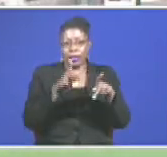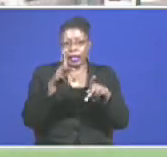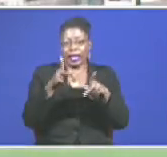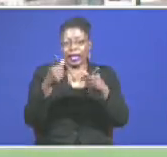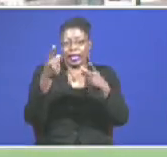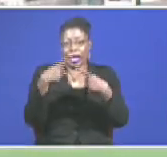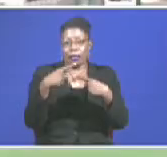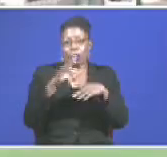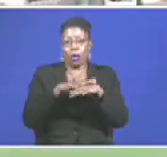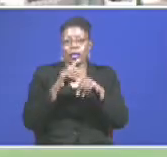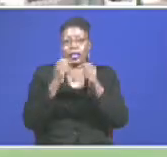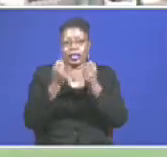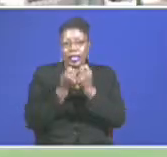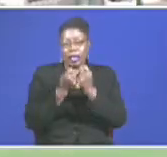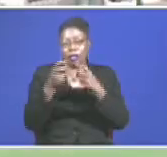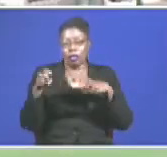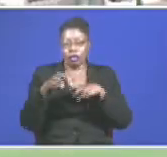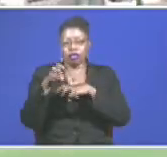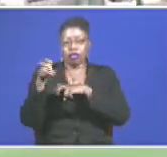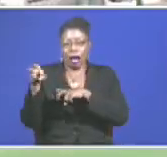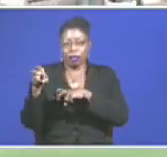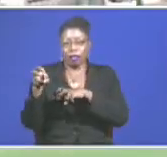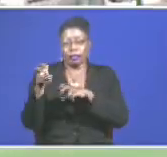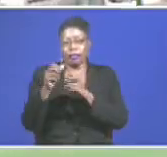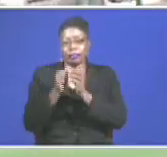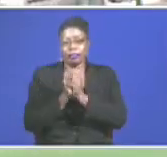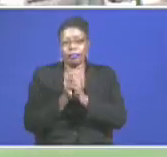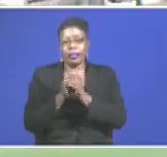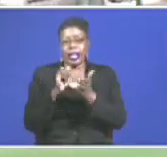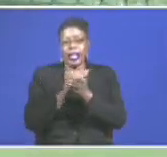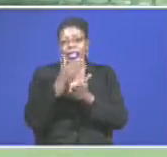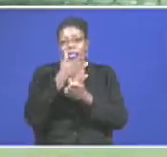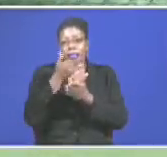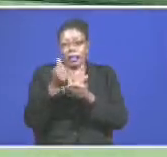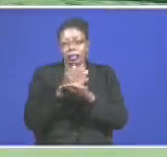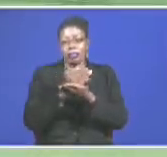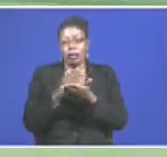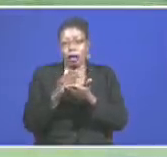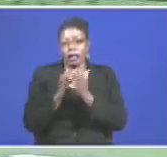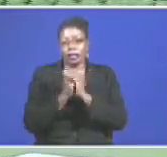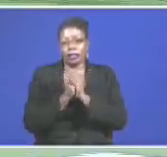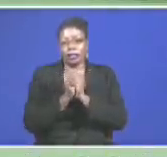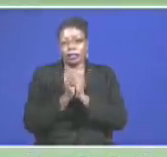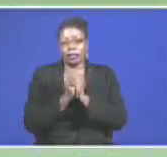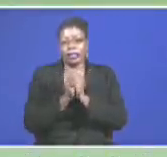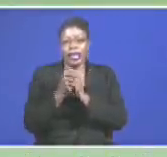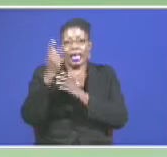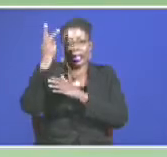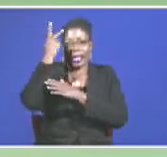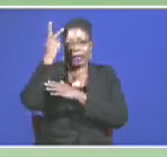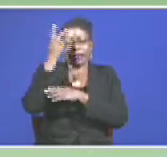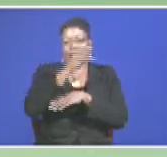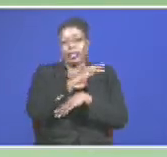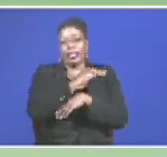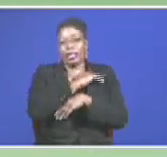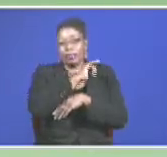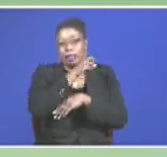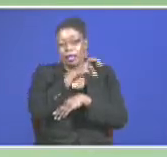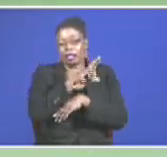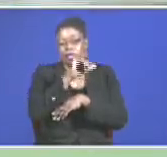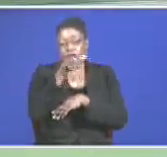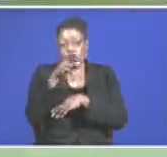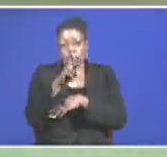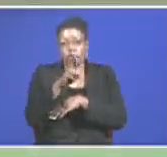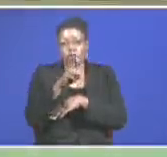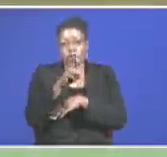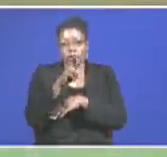to come on the teams when we travel, and, and that's the best part. Kevin Major Jr. is taking it one serve at